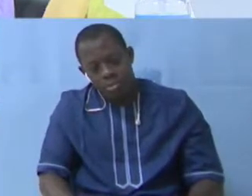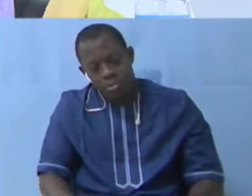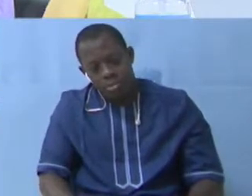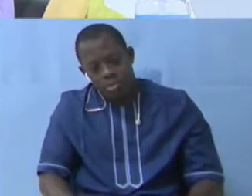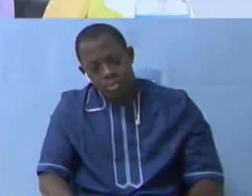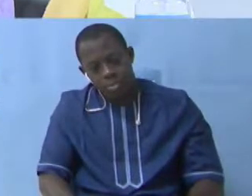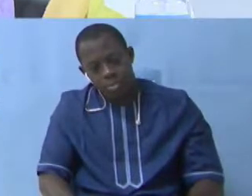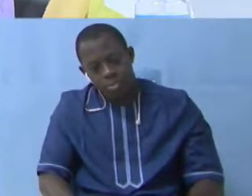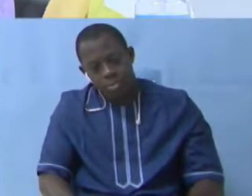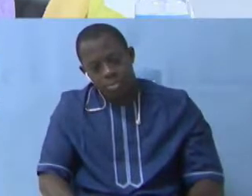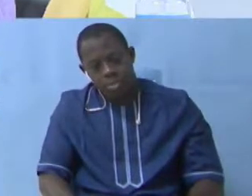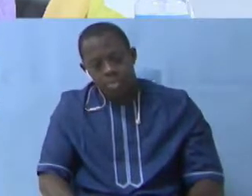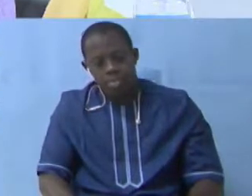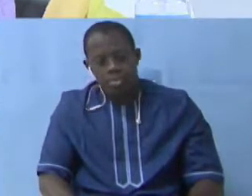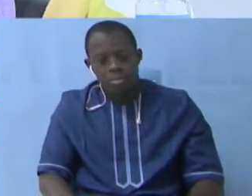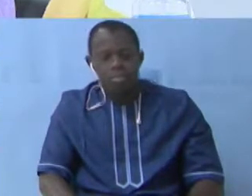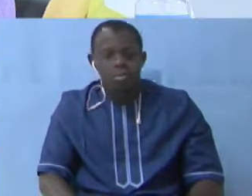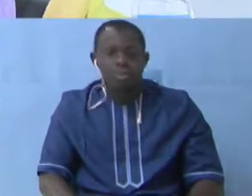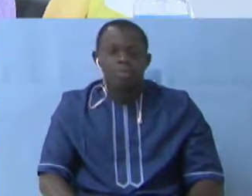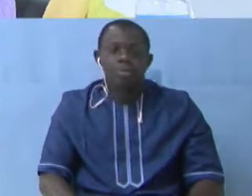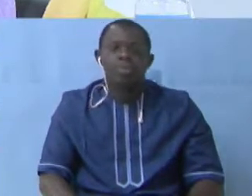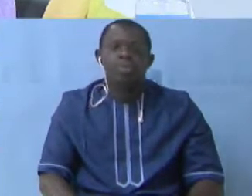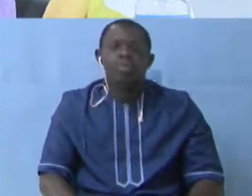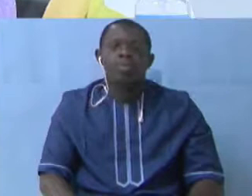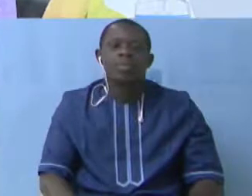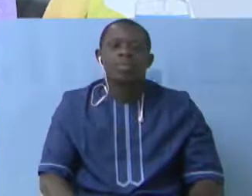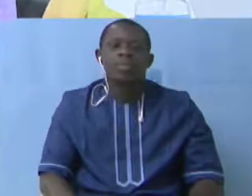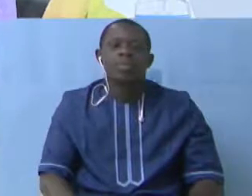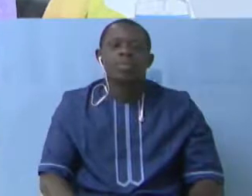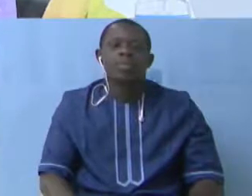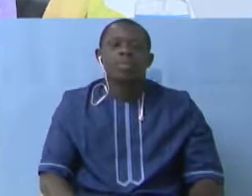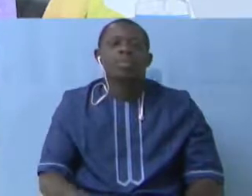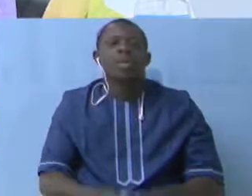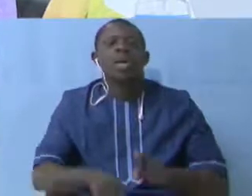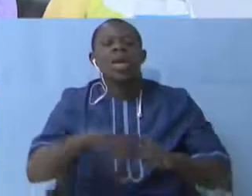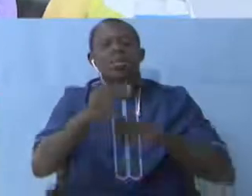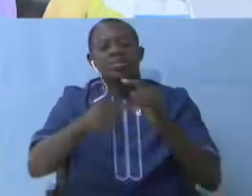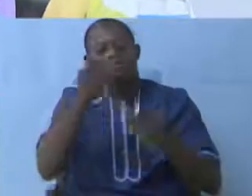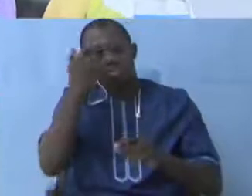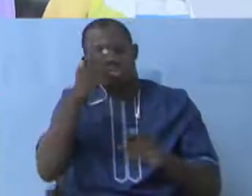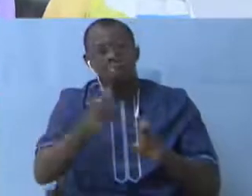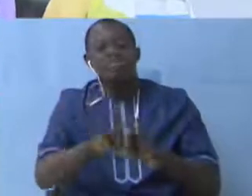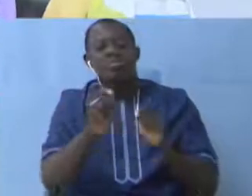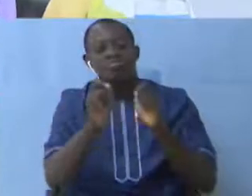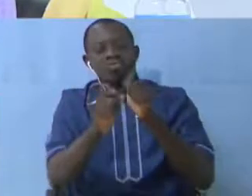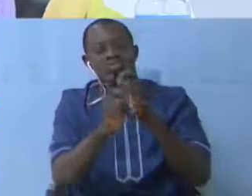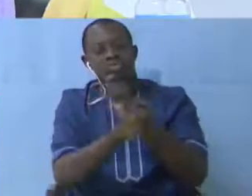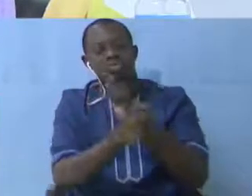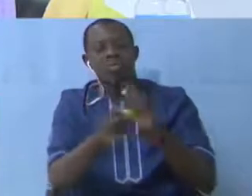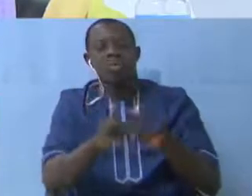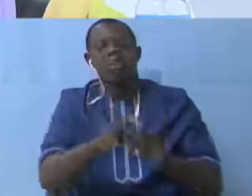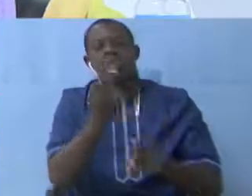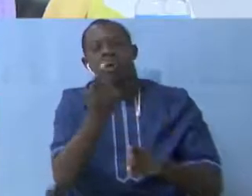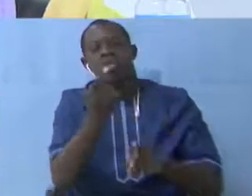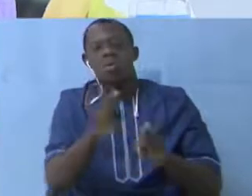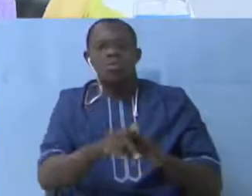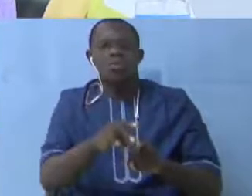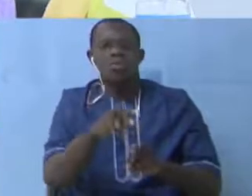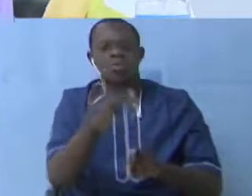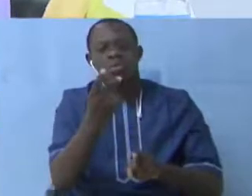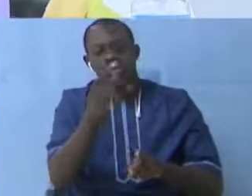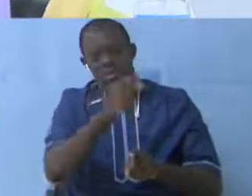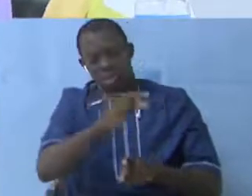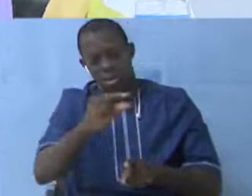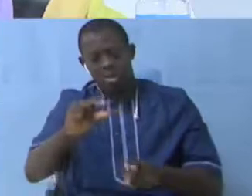lañ di génne. So then we just frame 1 or 2 sentences and coordinate with him. He did very well, and